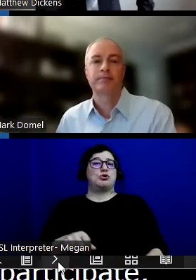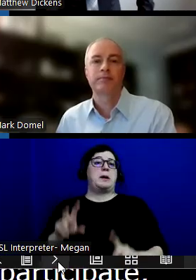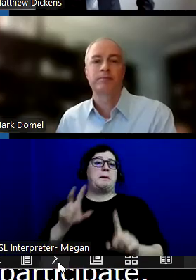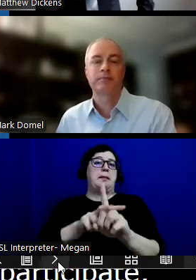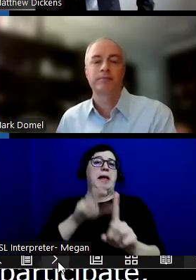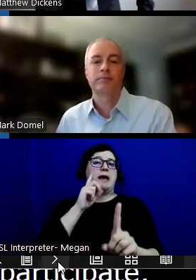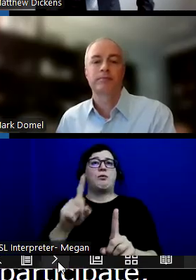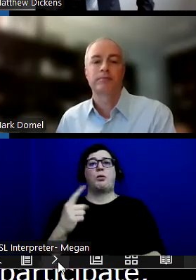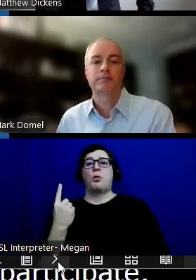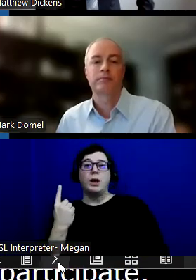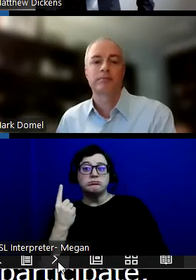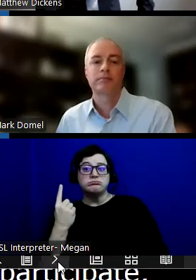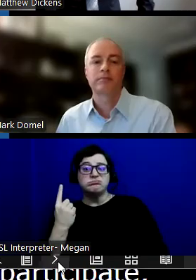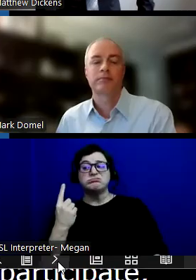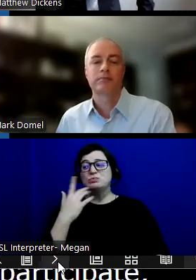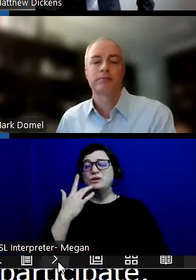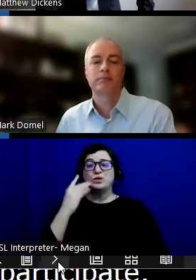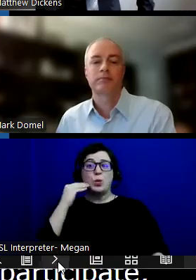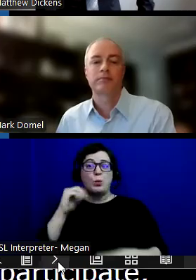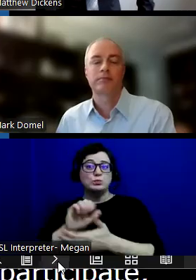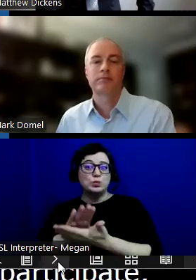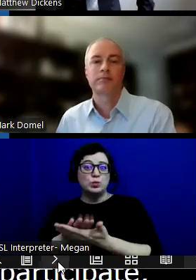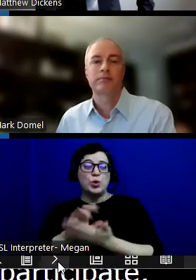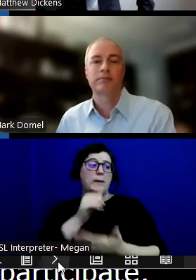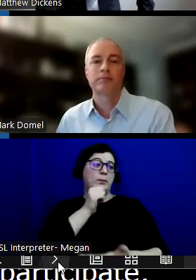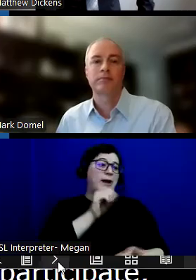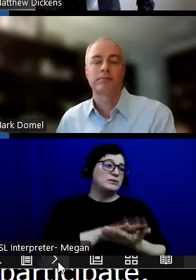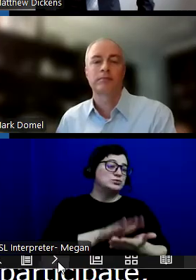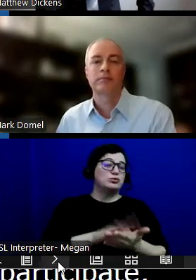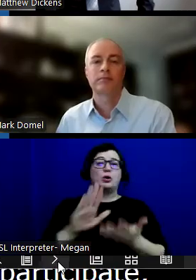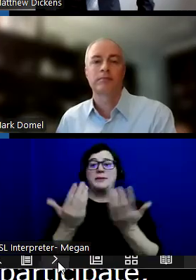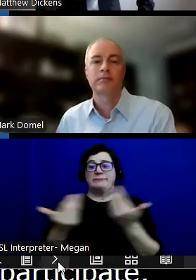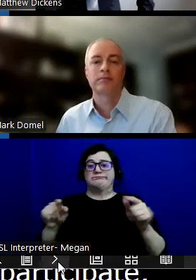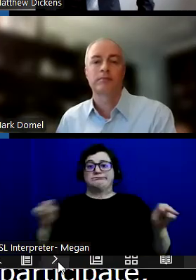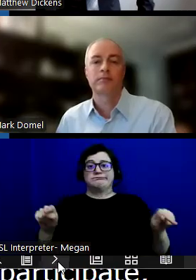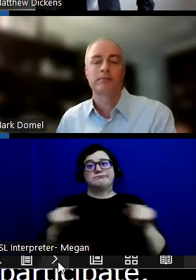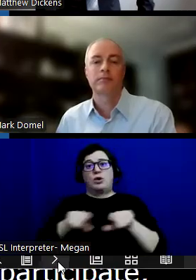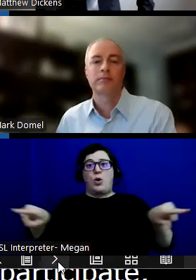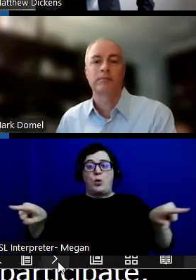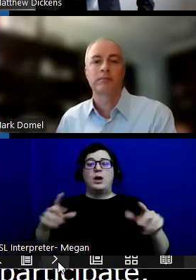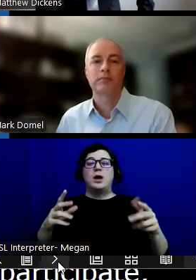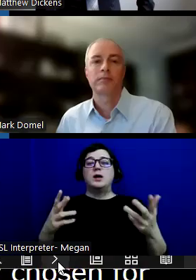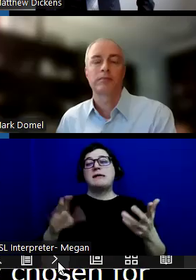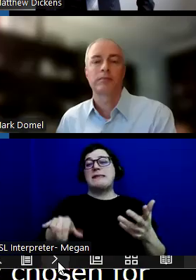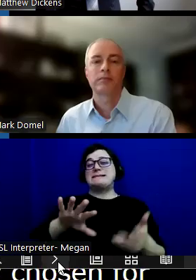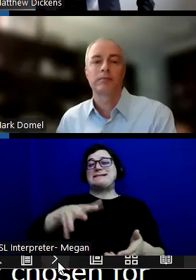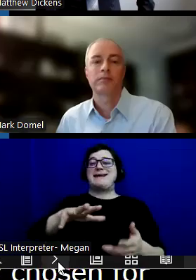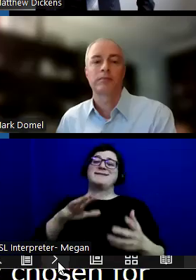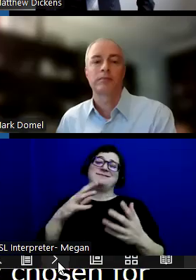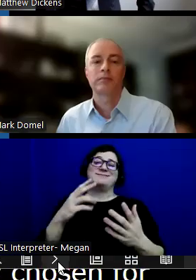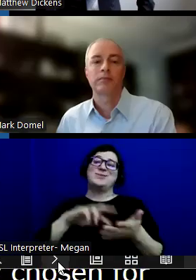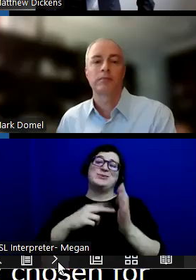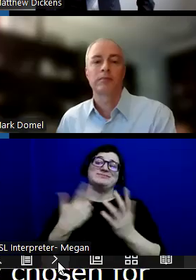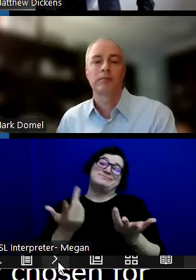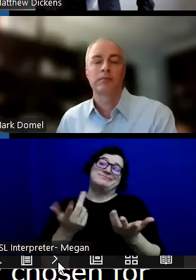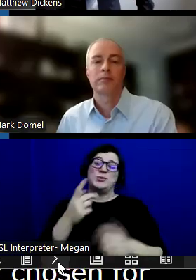one that wants to be homeschooled, or one goes to private school, one goes to homeschool. That's kind of the beauty of this program is you